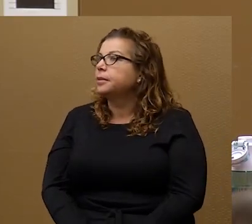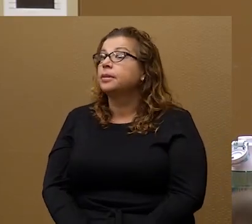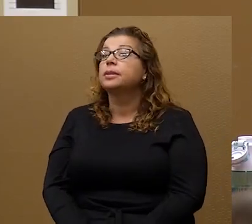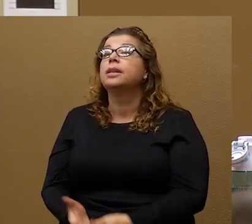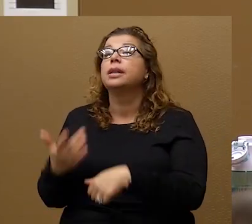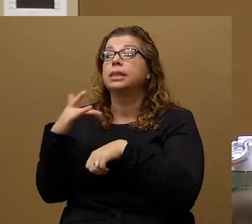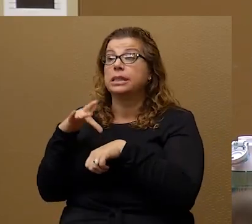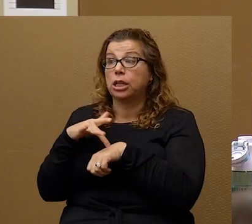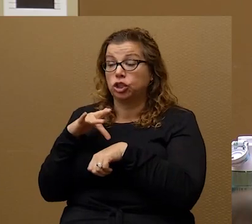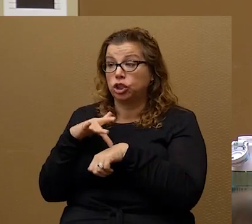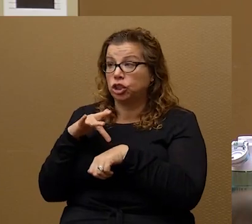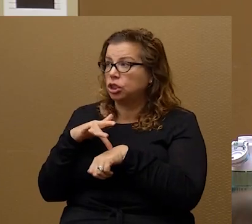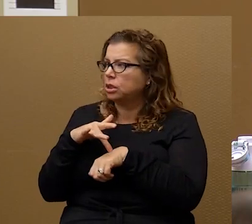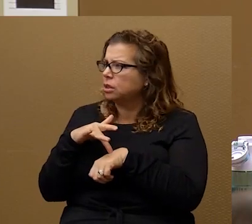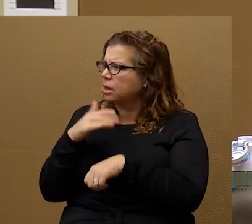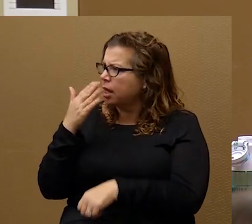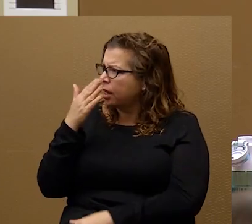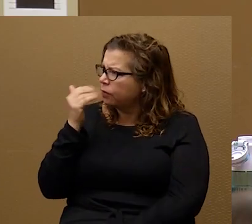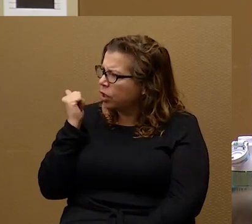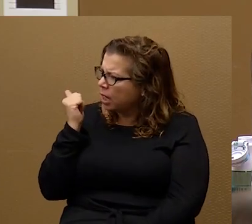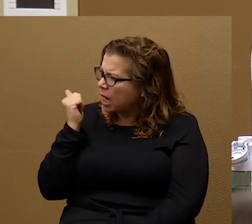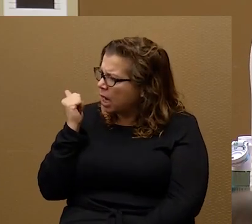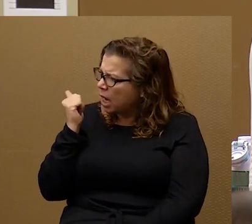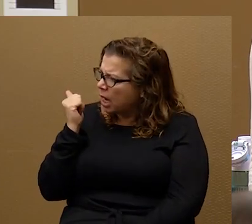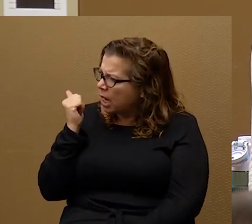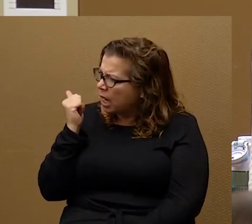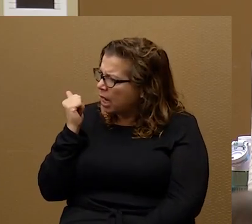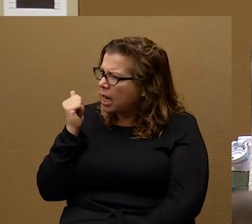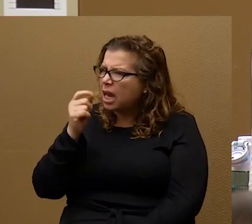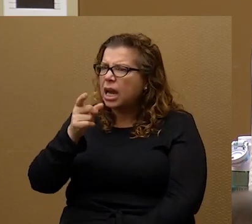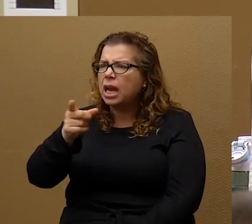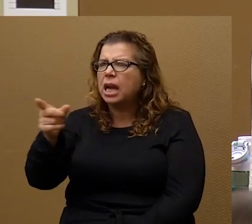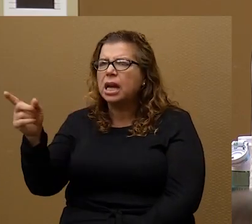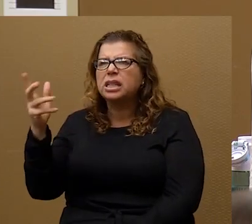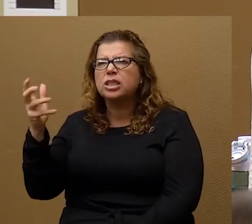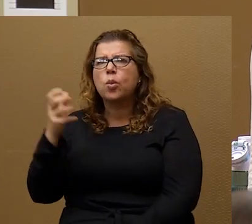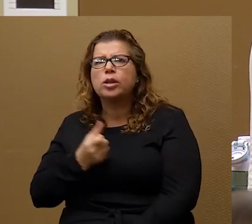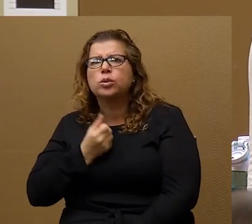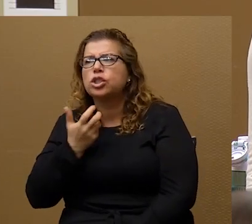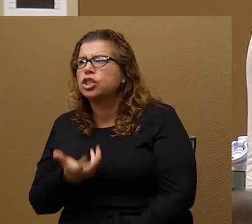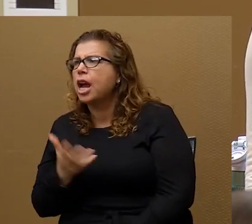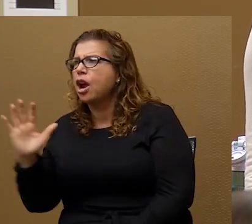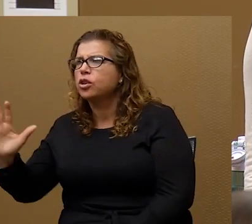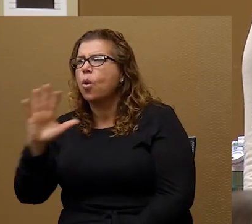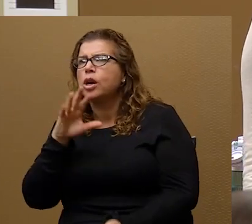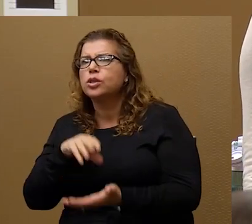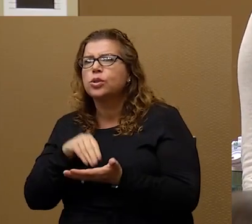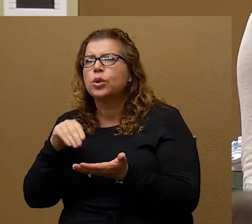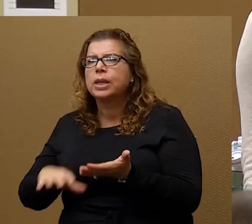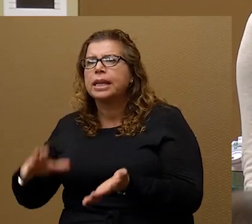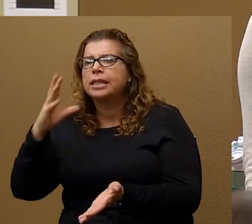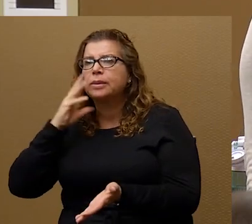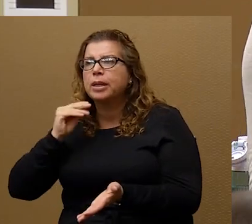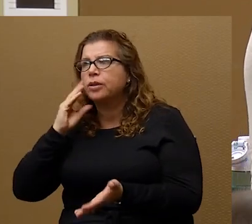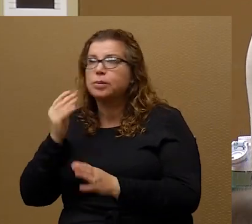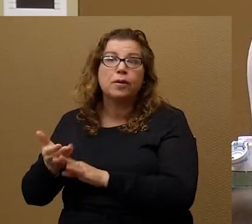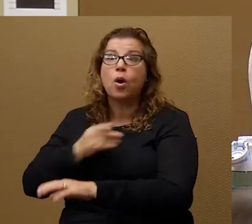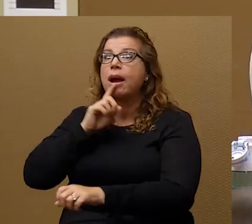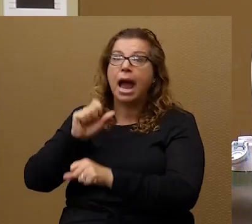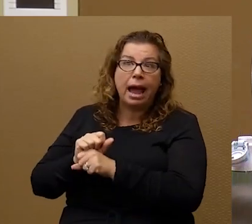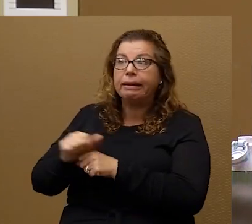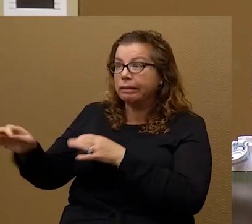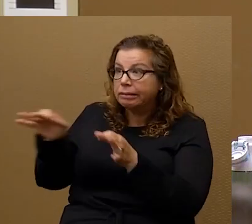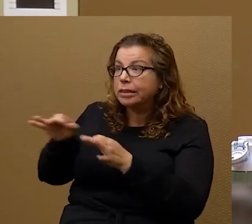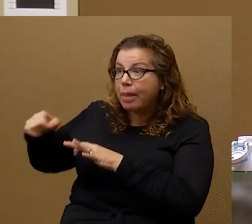Touch, I forgot. Does anybody want to share one of their students before I dive too far into this?